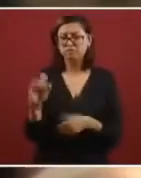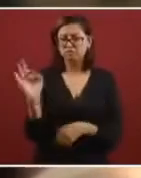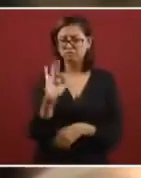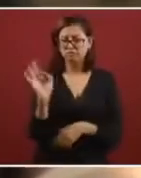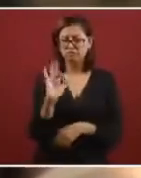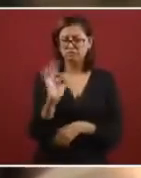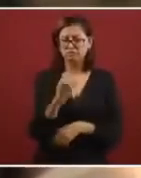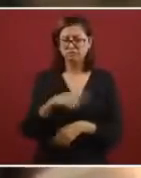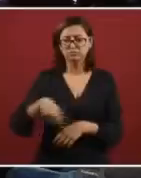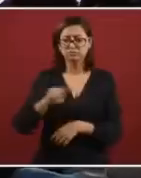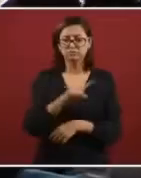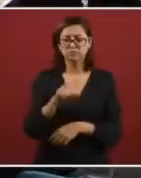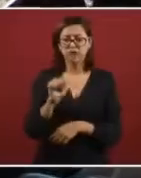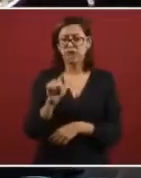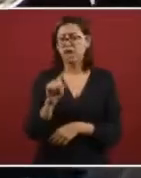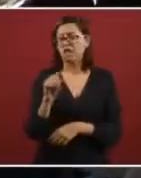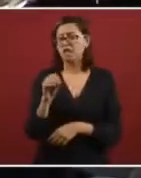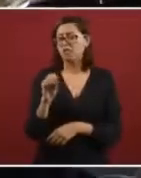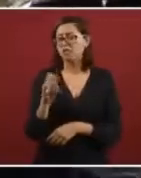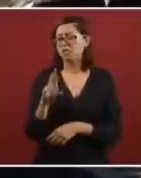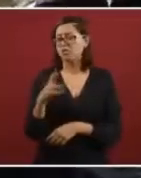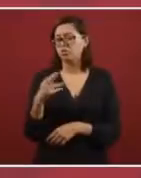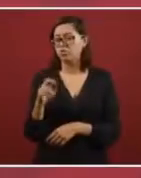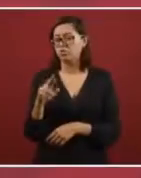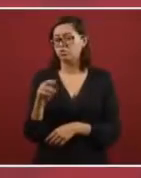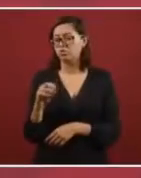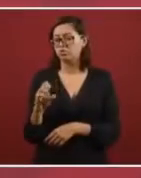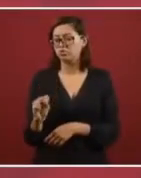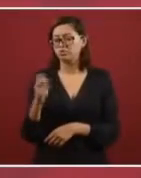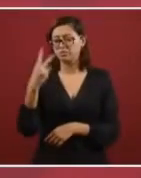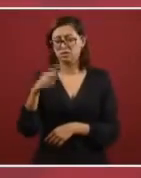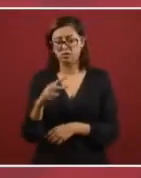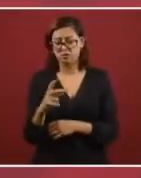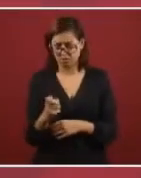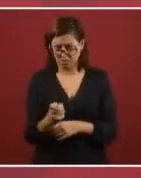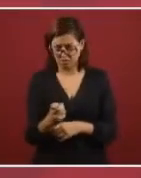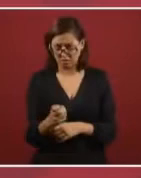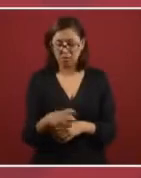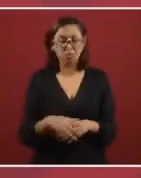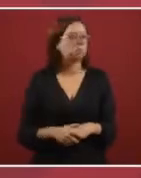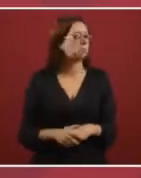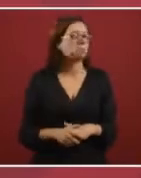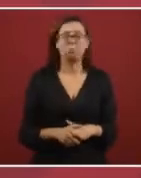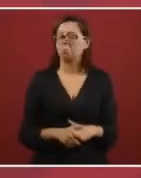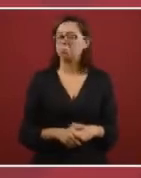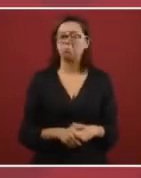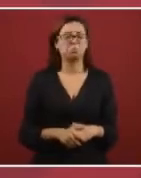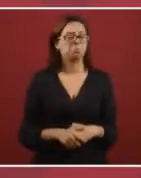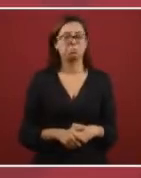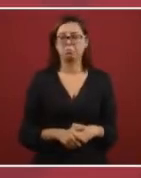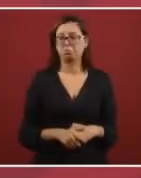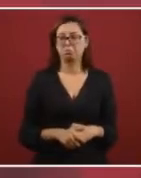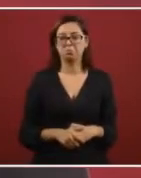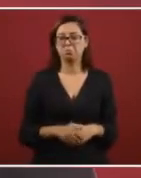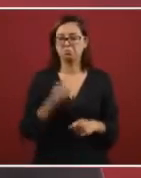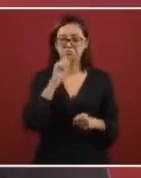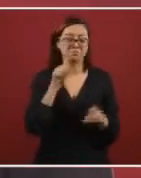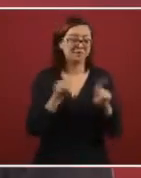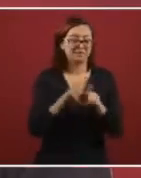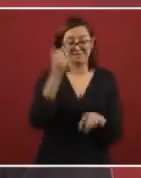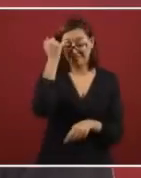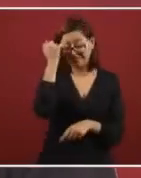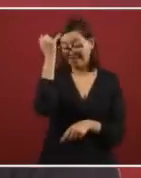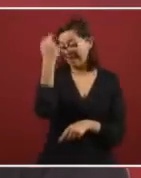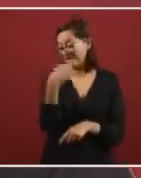de Altos Hornos de México. No, if it has to do with the purchases in Mexico, no, that's just